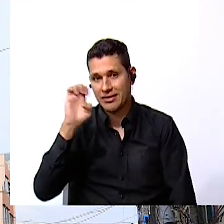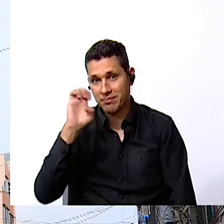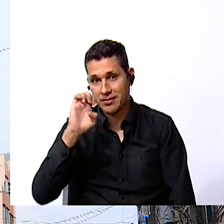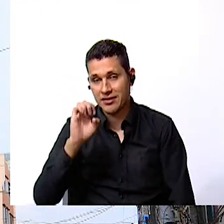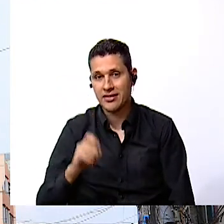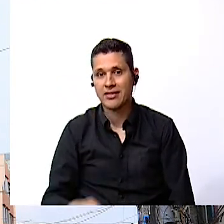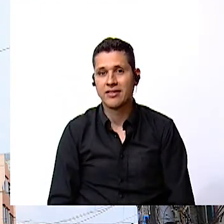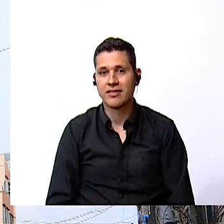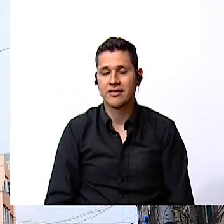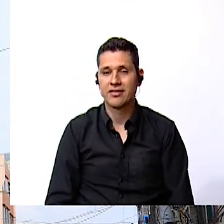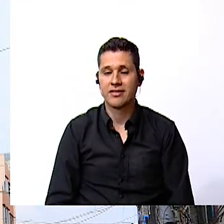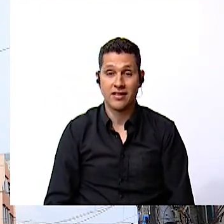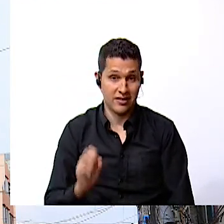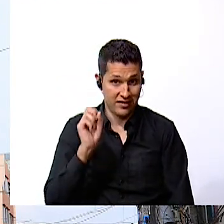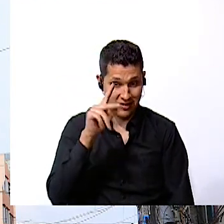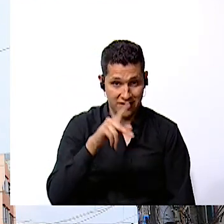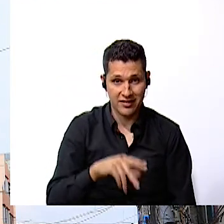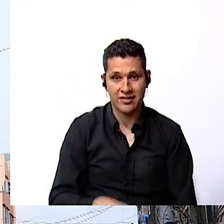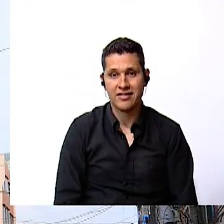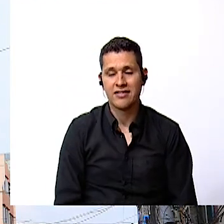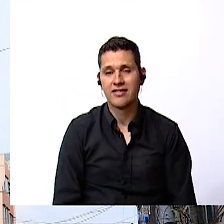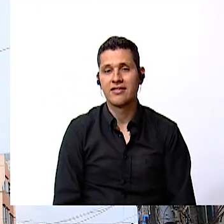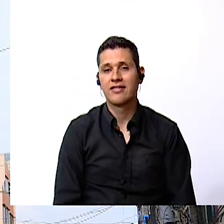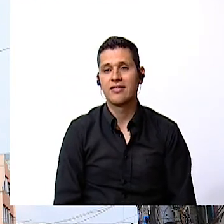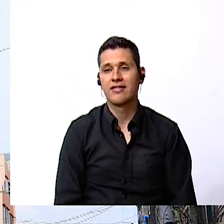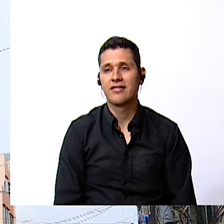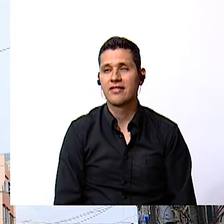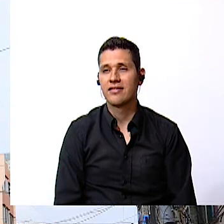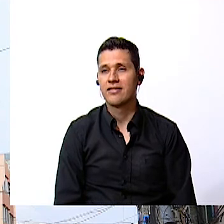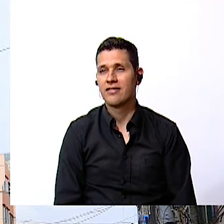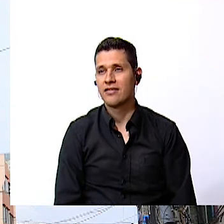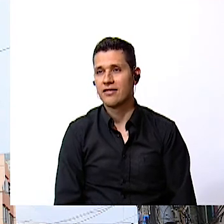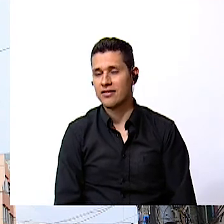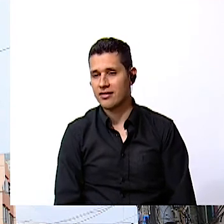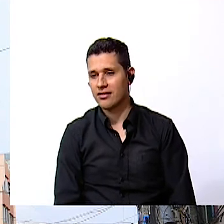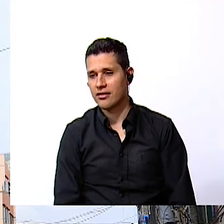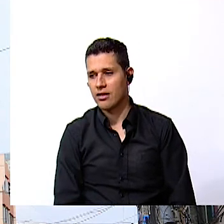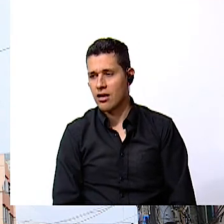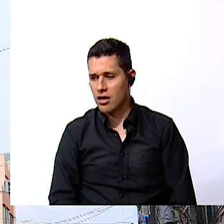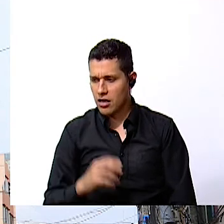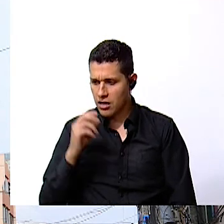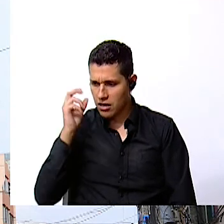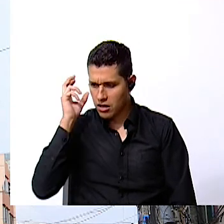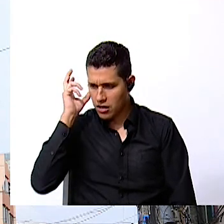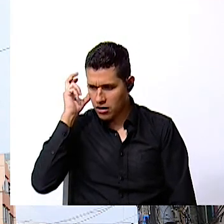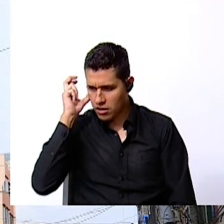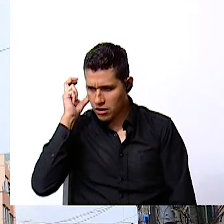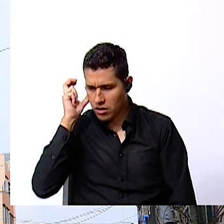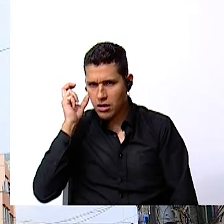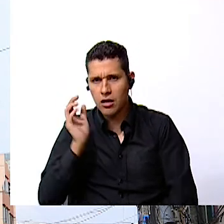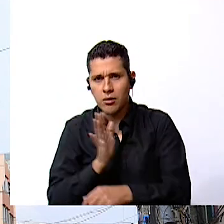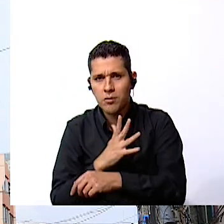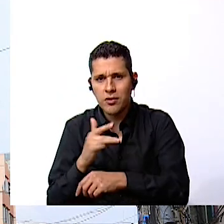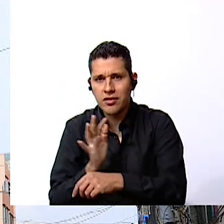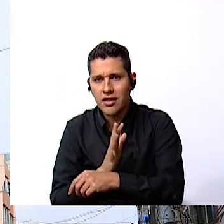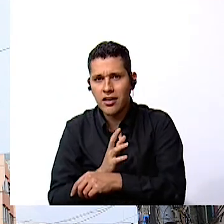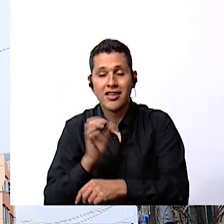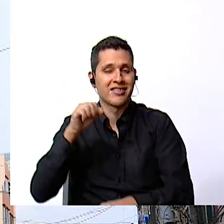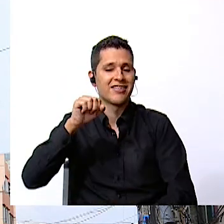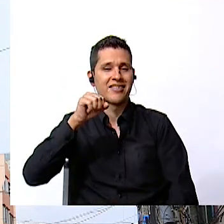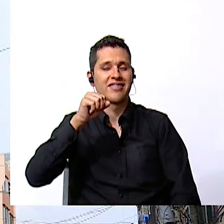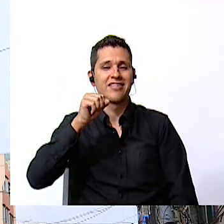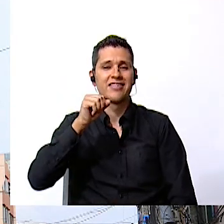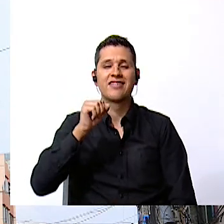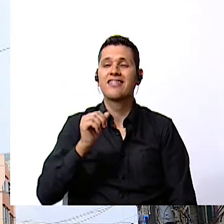all, calm down, okay? Are we listening to some music? I don't know, let's see. No? We had